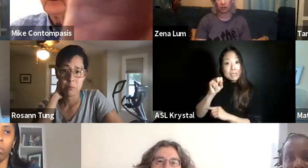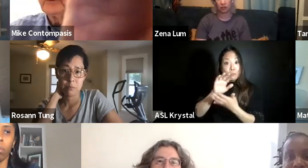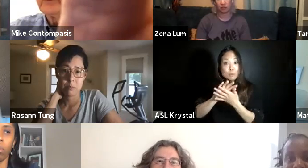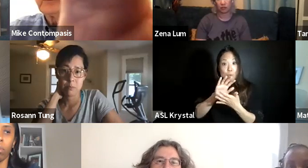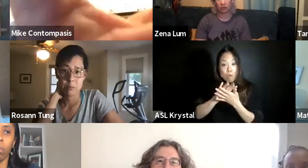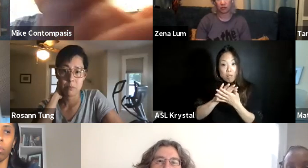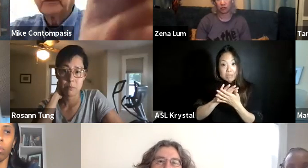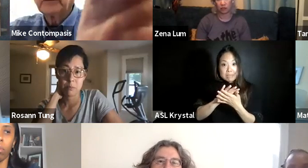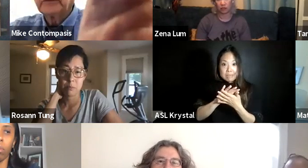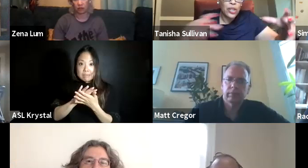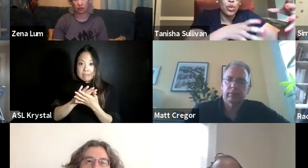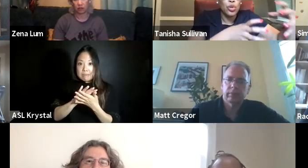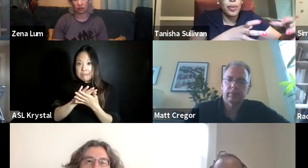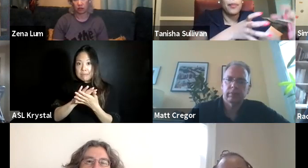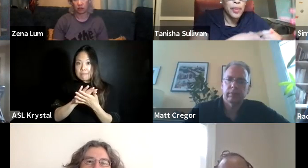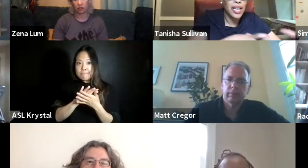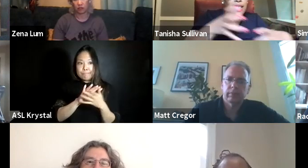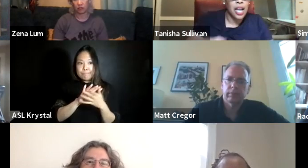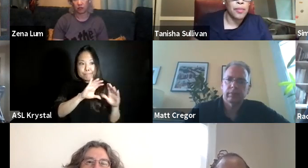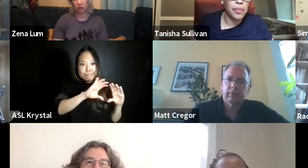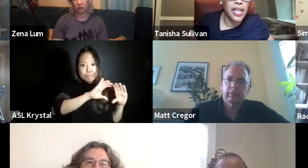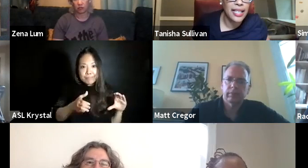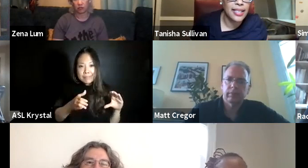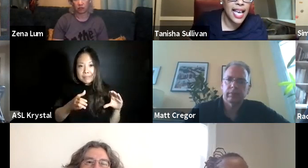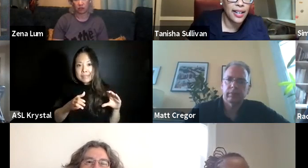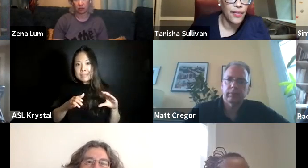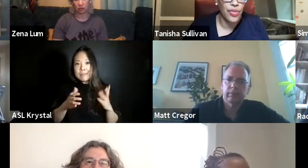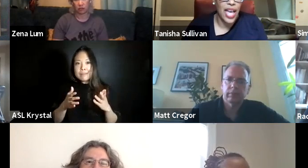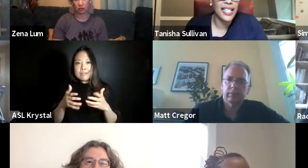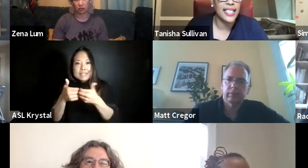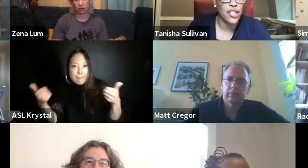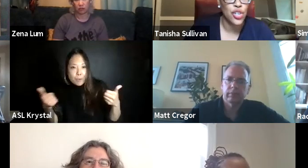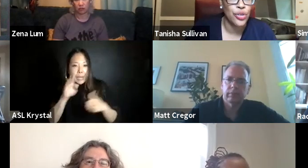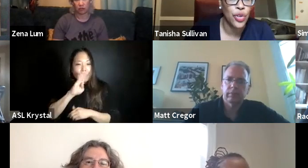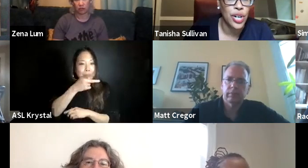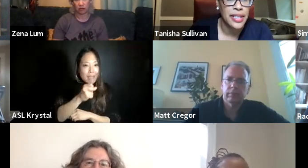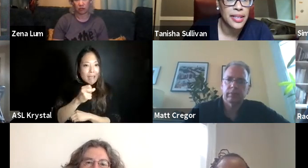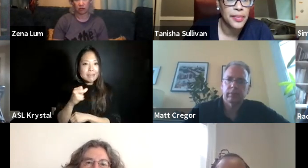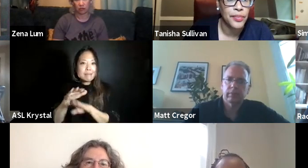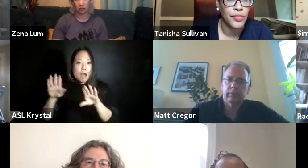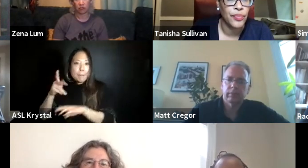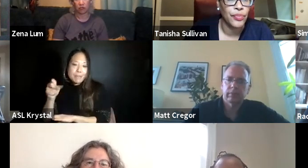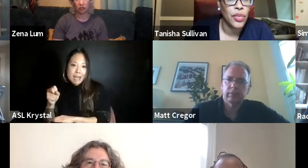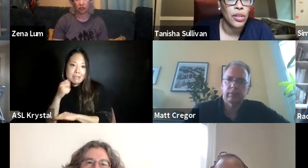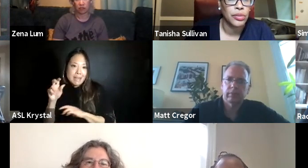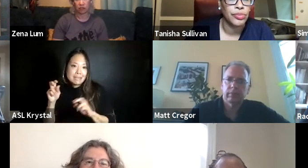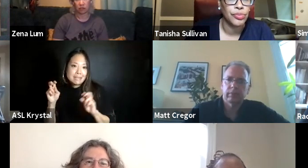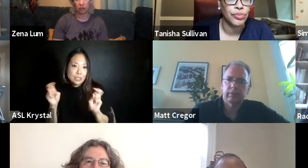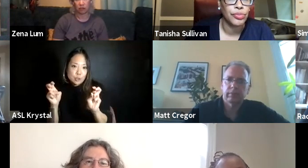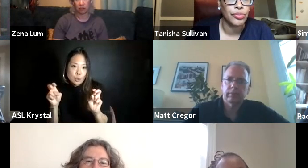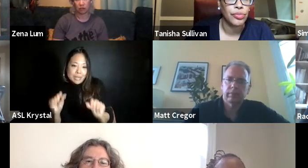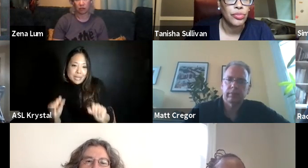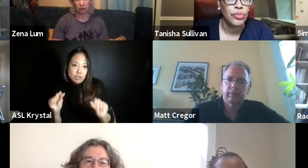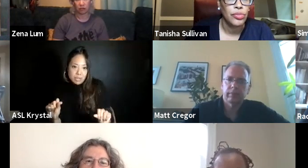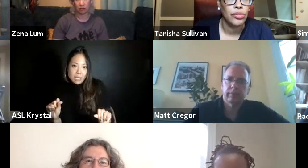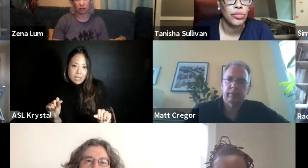differently or grouping schools by BPS, non-BPS. That is an issue for us. Yeah,